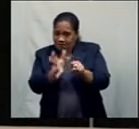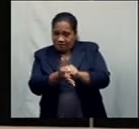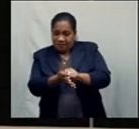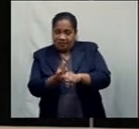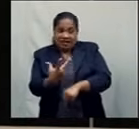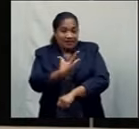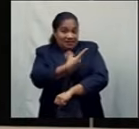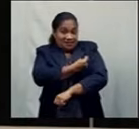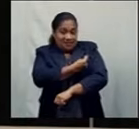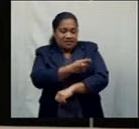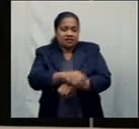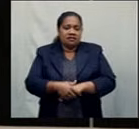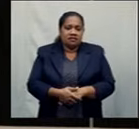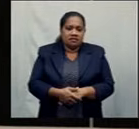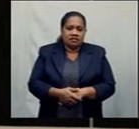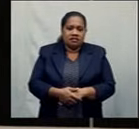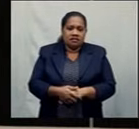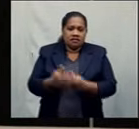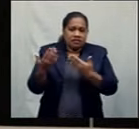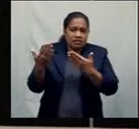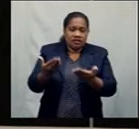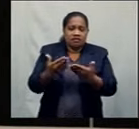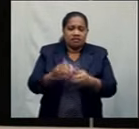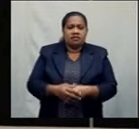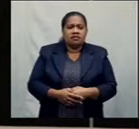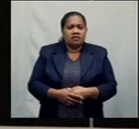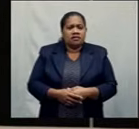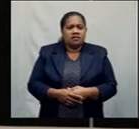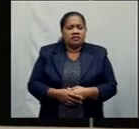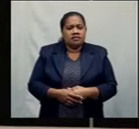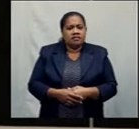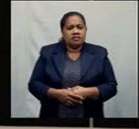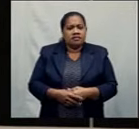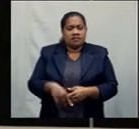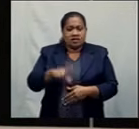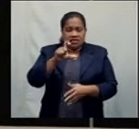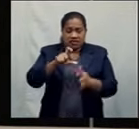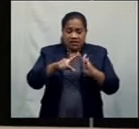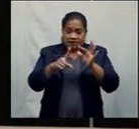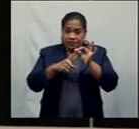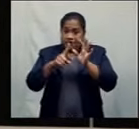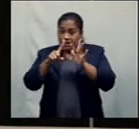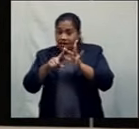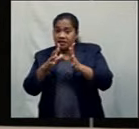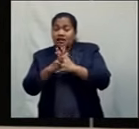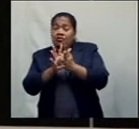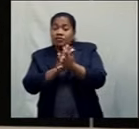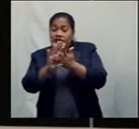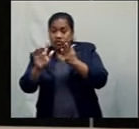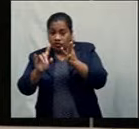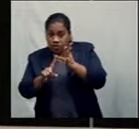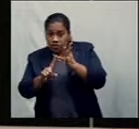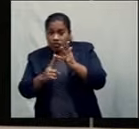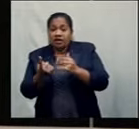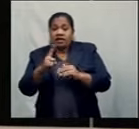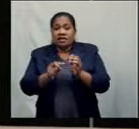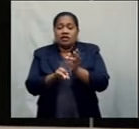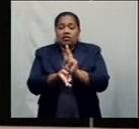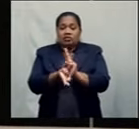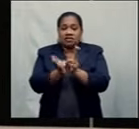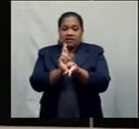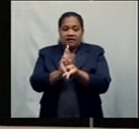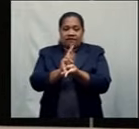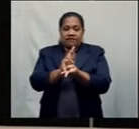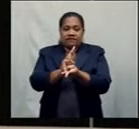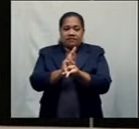vaccines directed by Gavi, the Vaccine Alliance, CEPI, WHO and UNICEF. Kritika